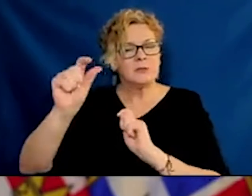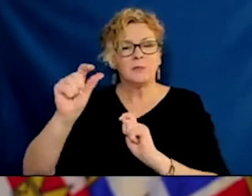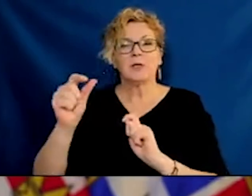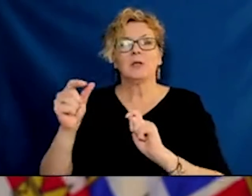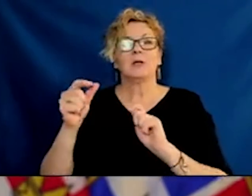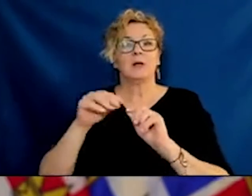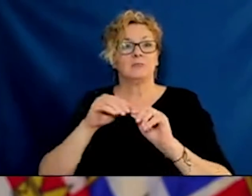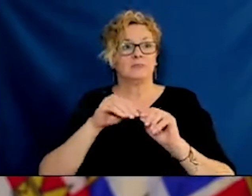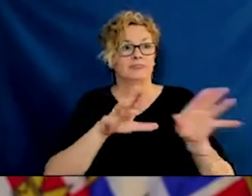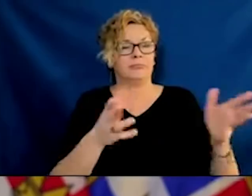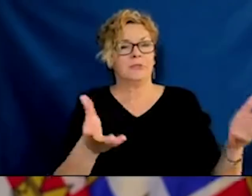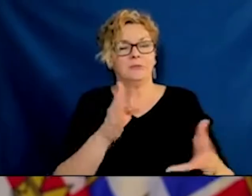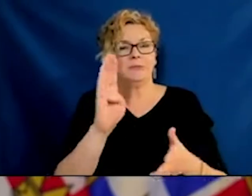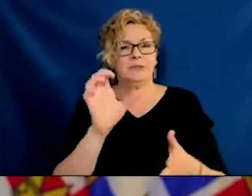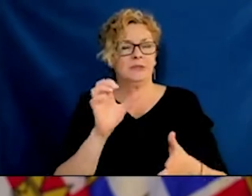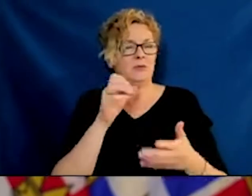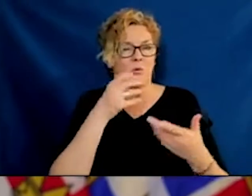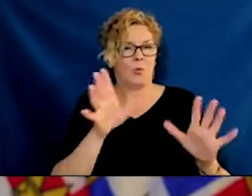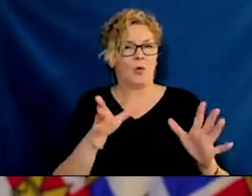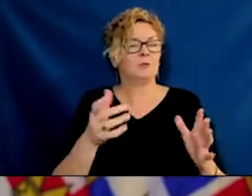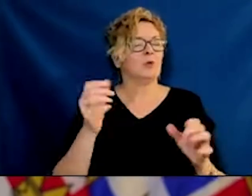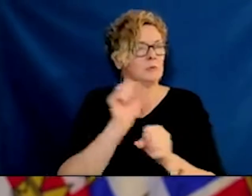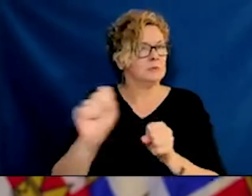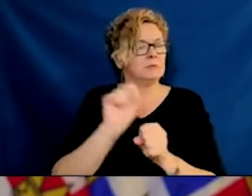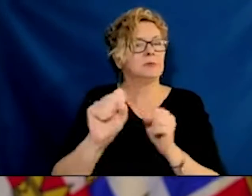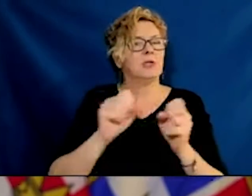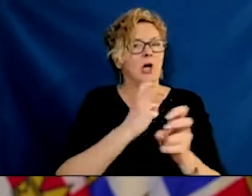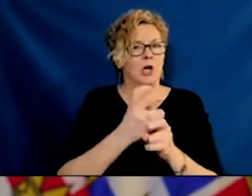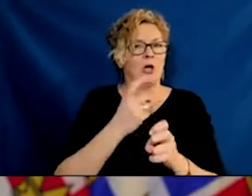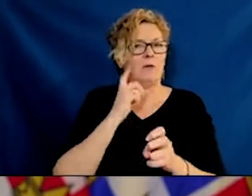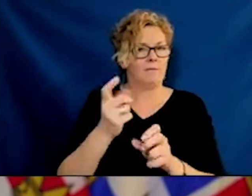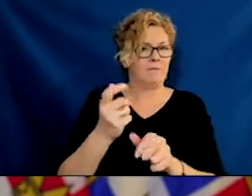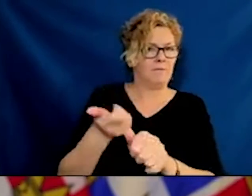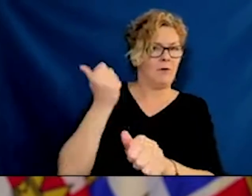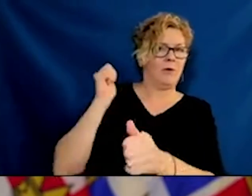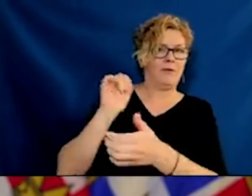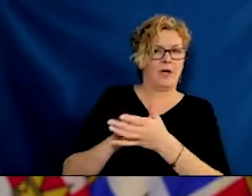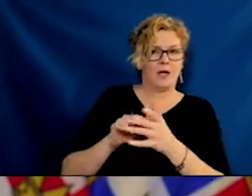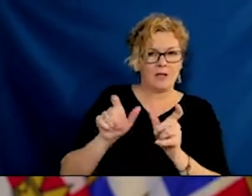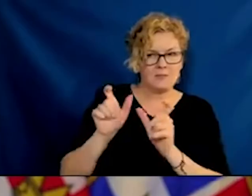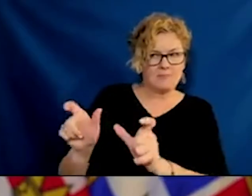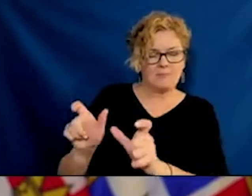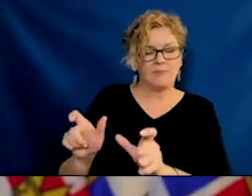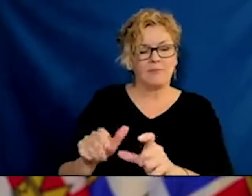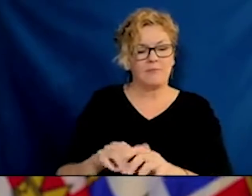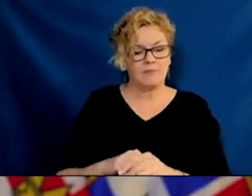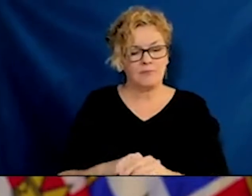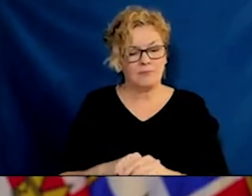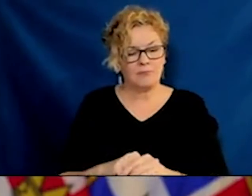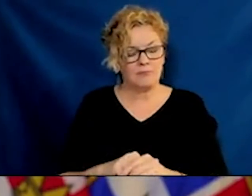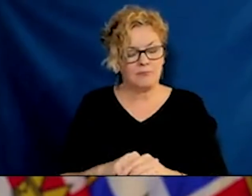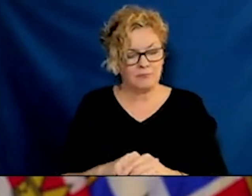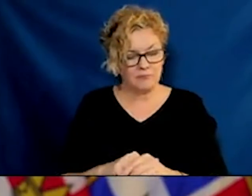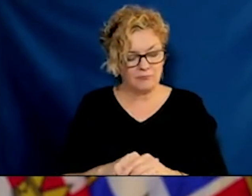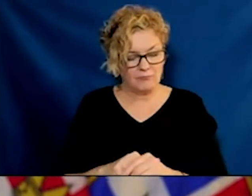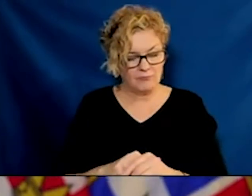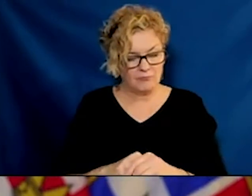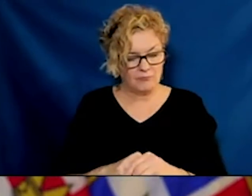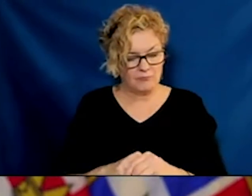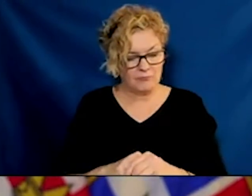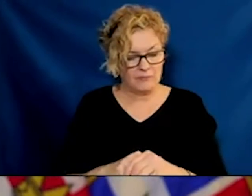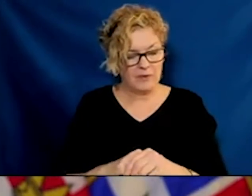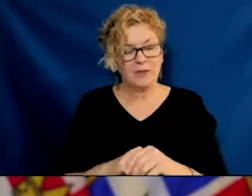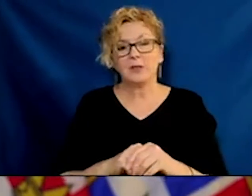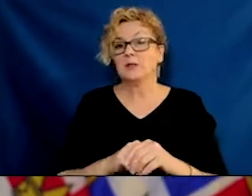BC CDC from the very beginning, and we've sequenced about 11,000 samples so far. And we